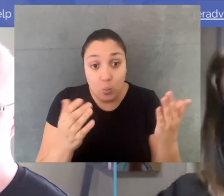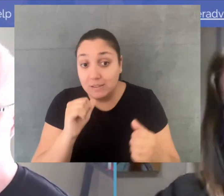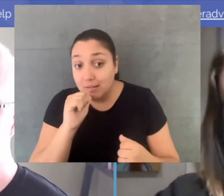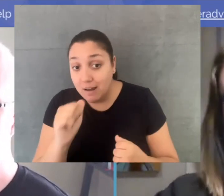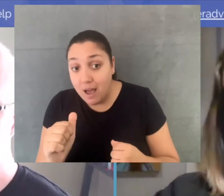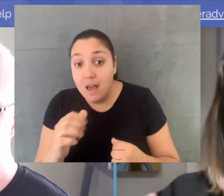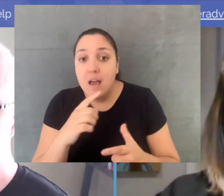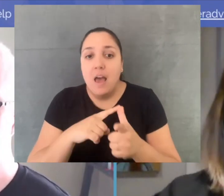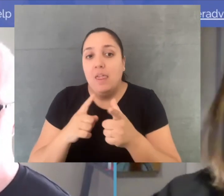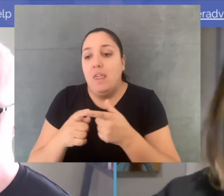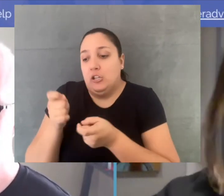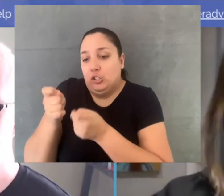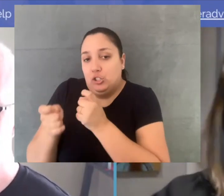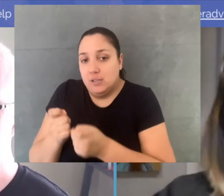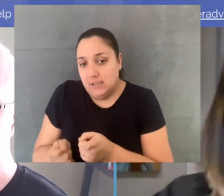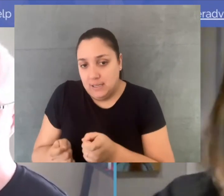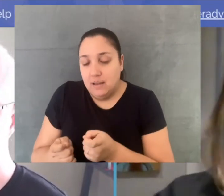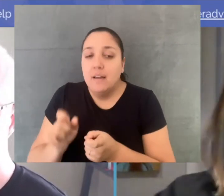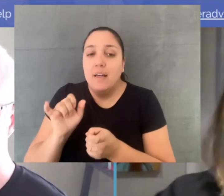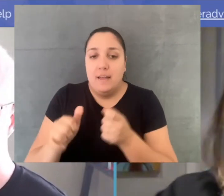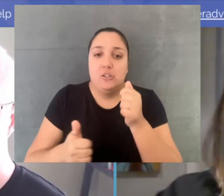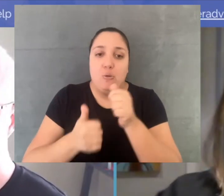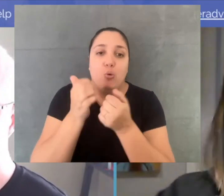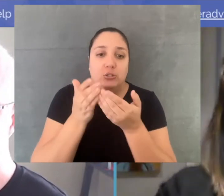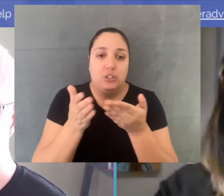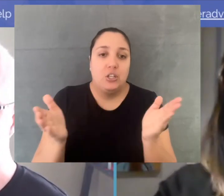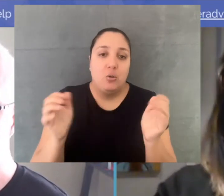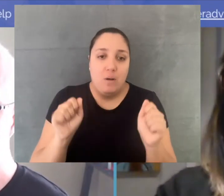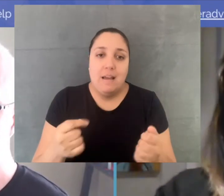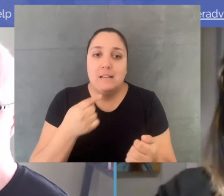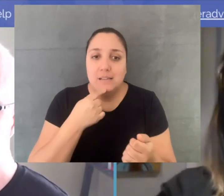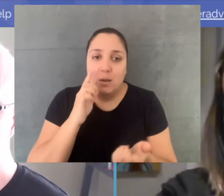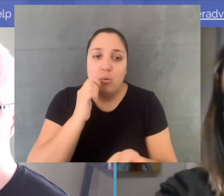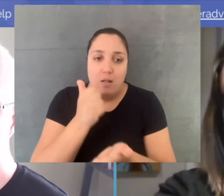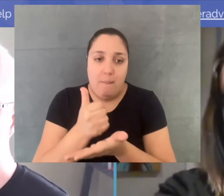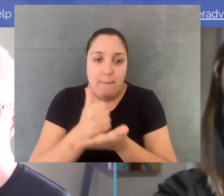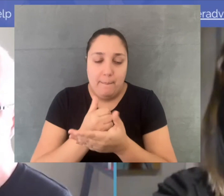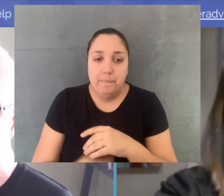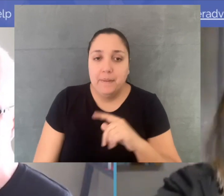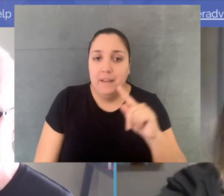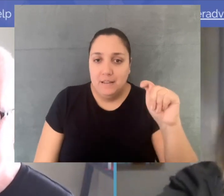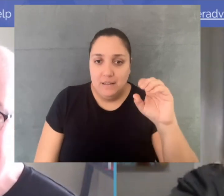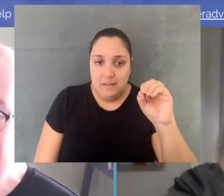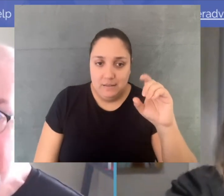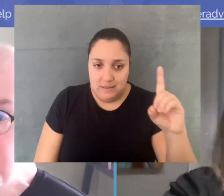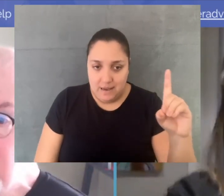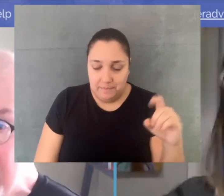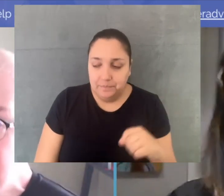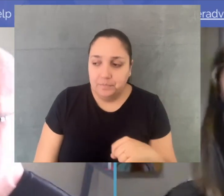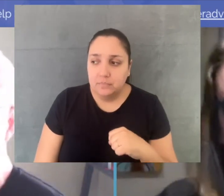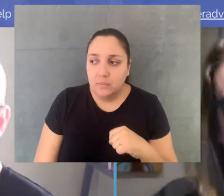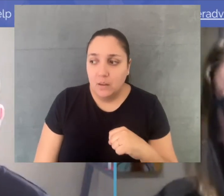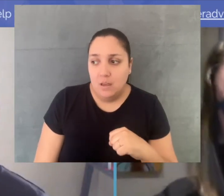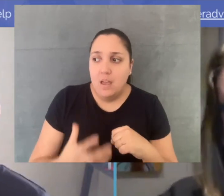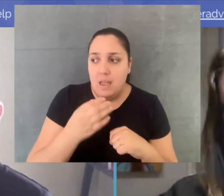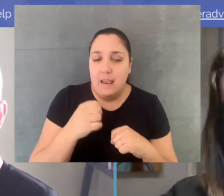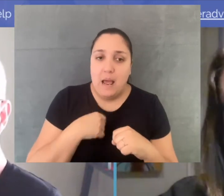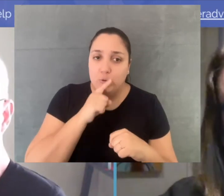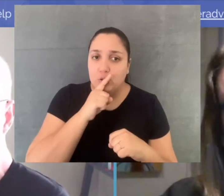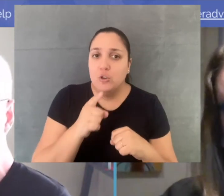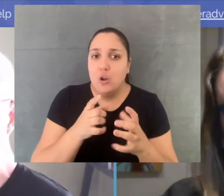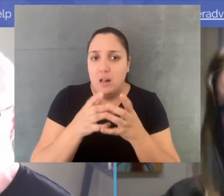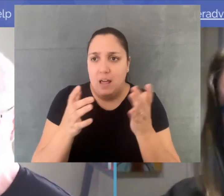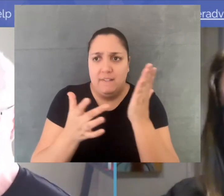working, what is not, and making those adjustments. That's the most general thing that I can say would be helpful. And I would imagine, much